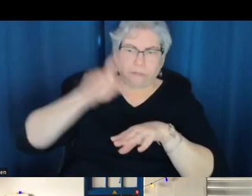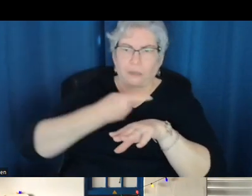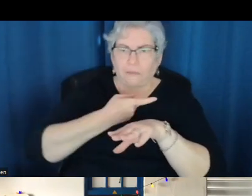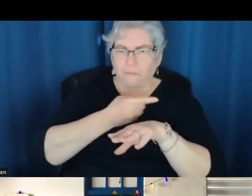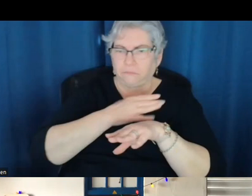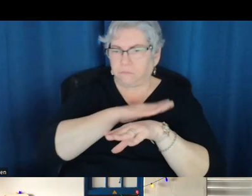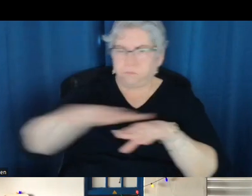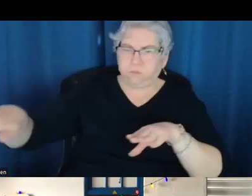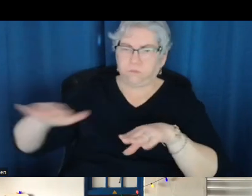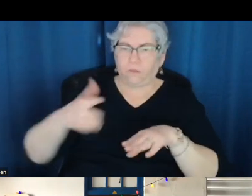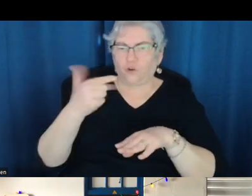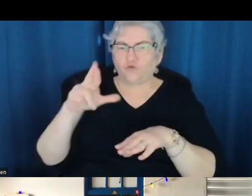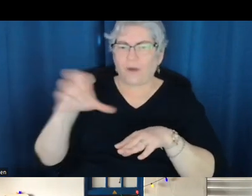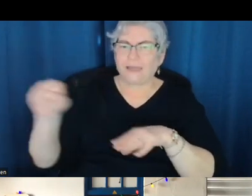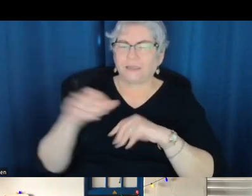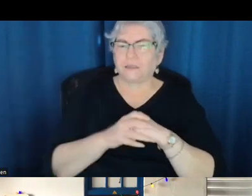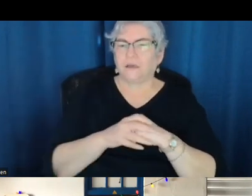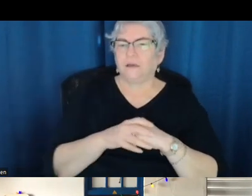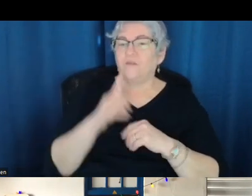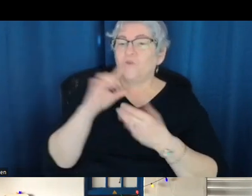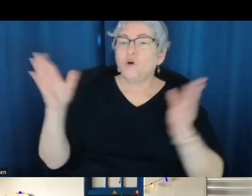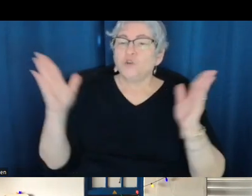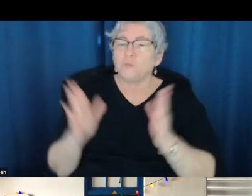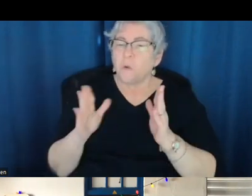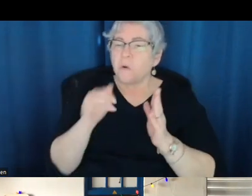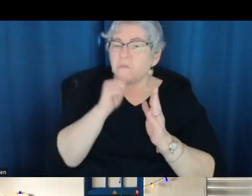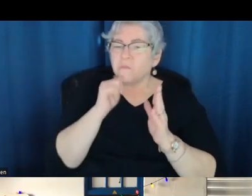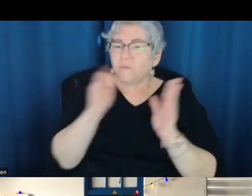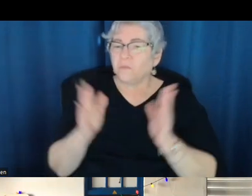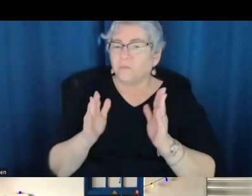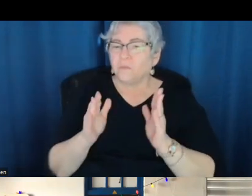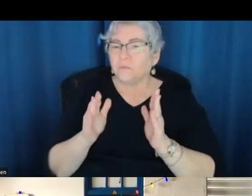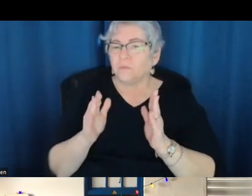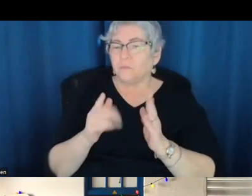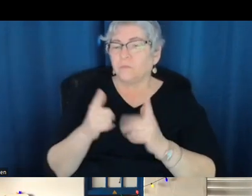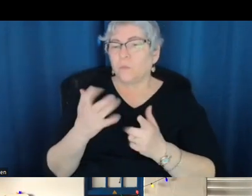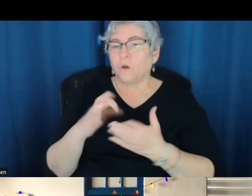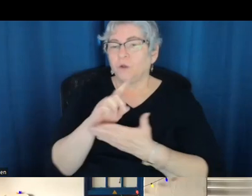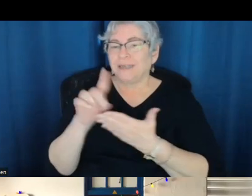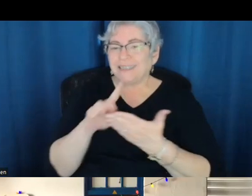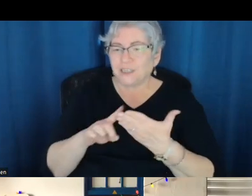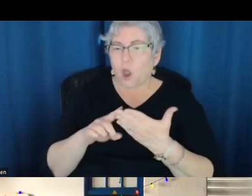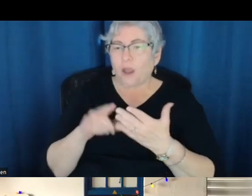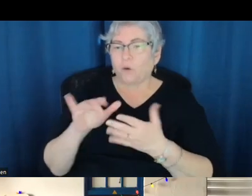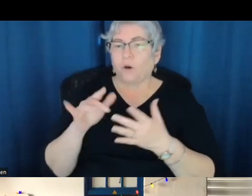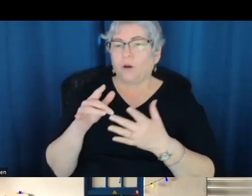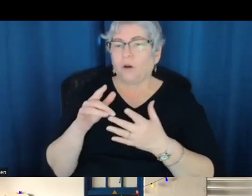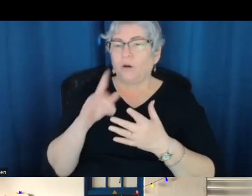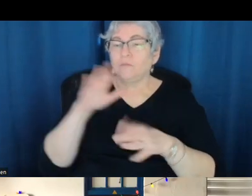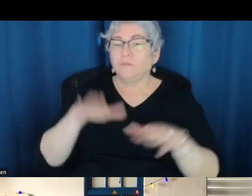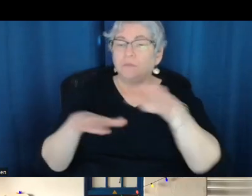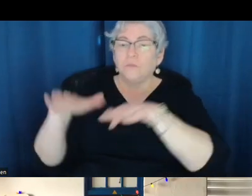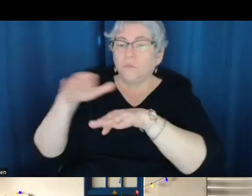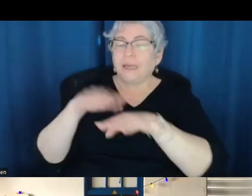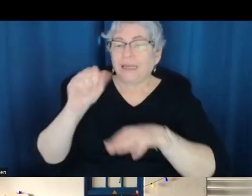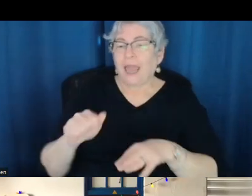You may wish to, if for smaller spaces, you may wish to lasagna garden where you're layering cardboard or